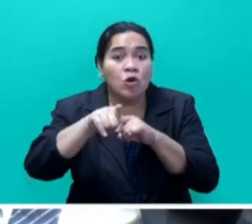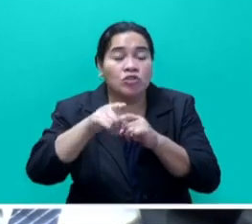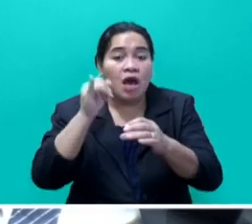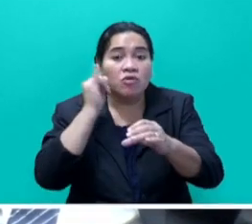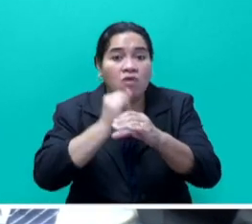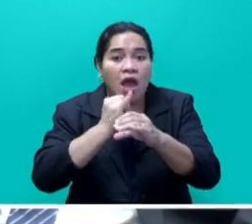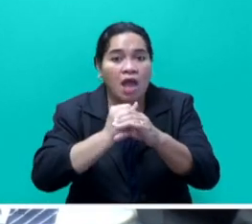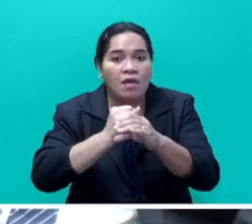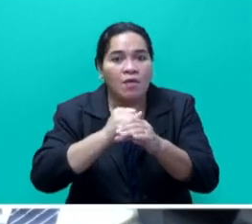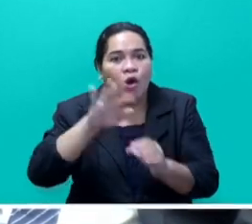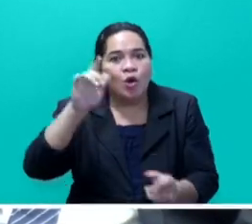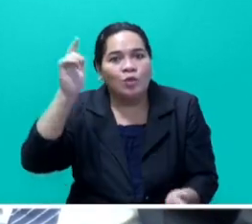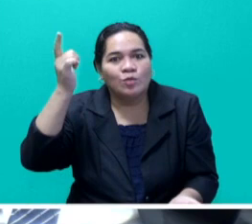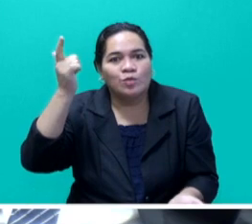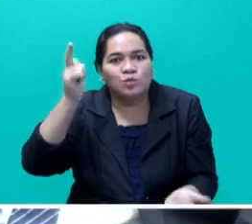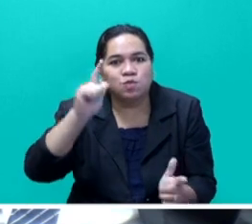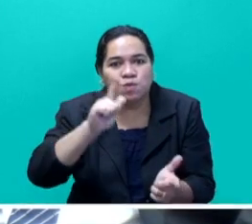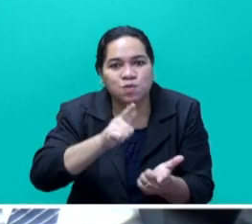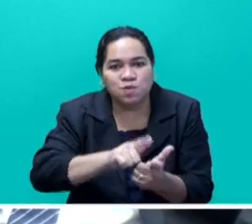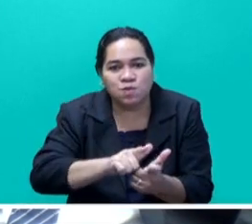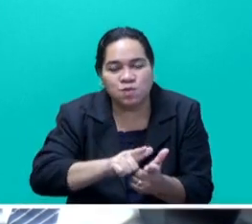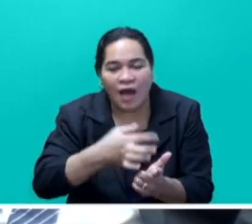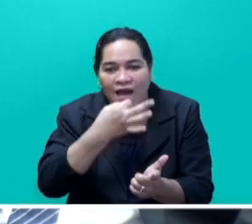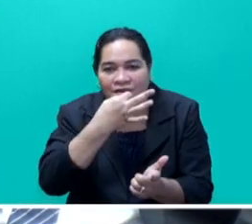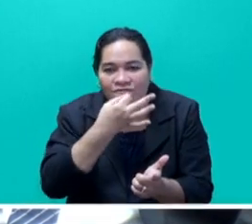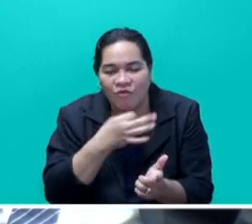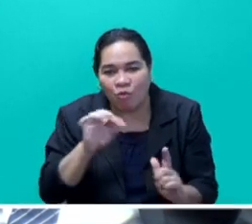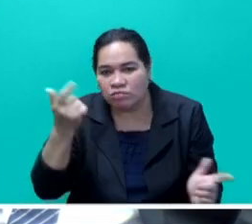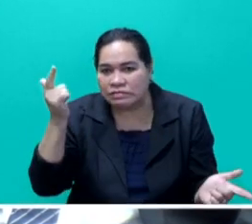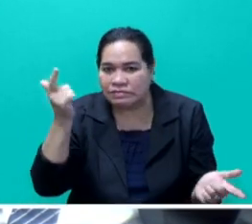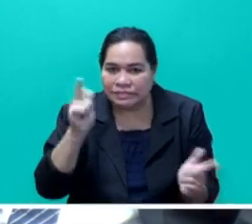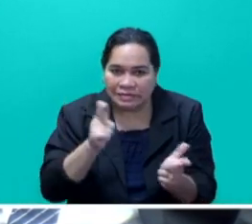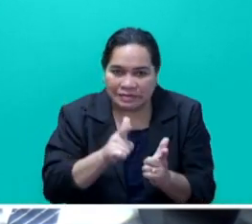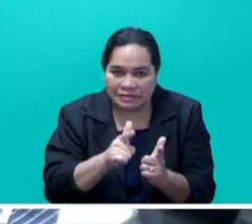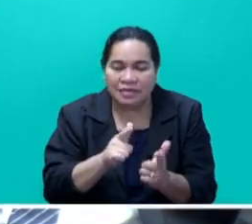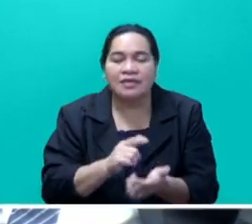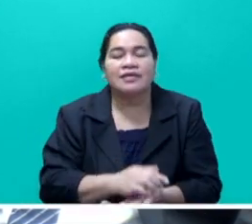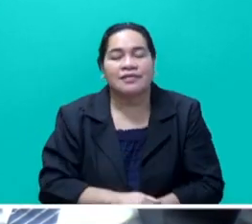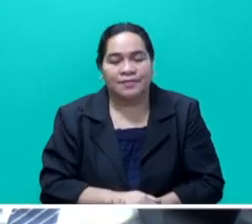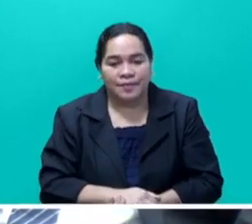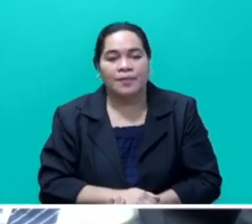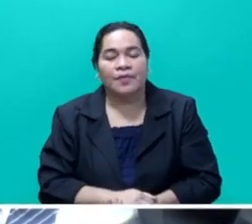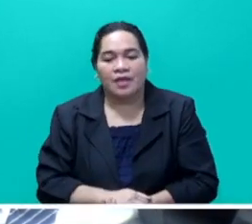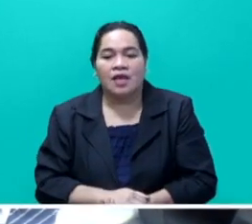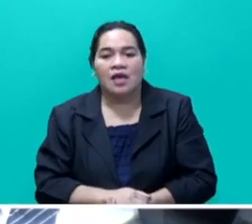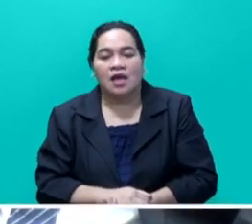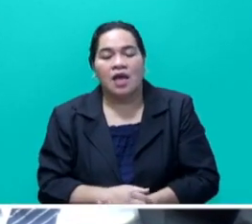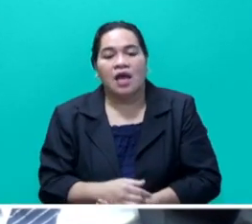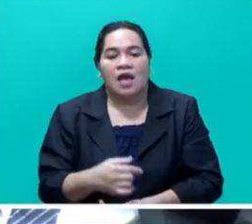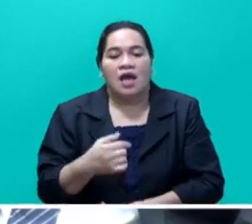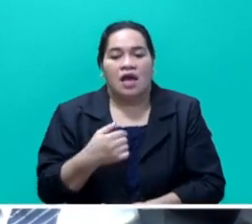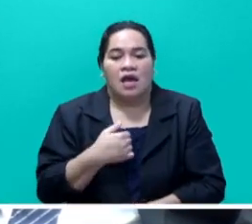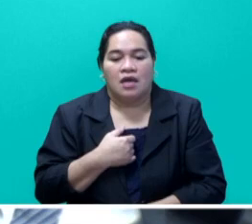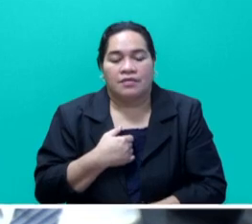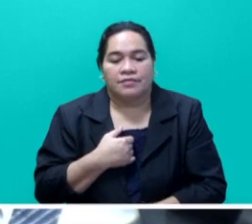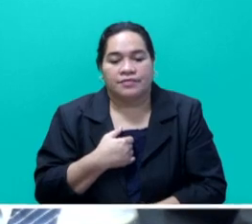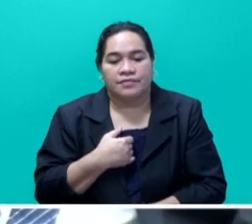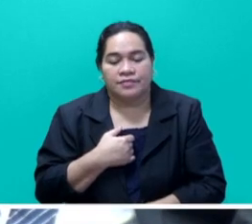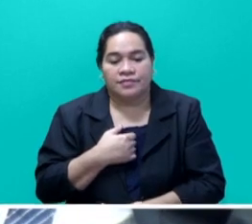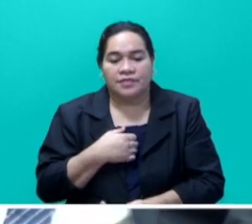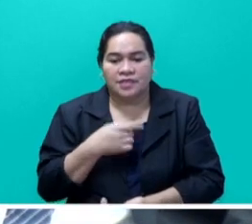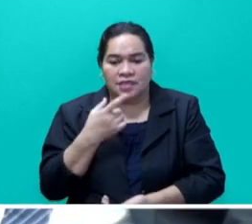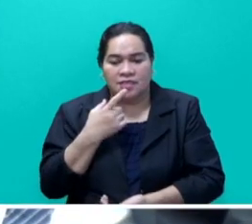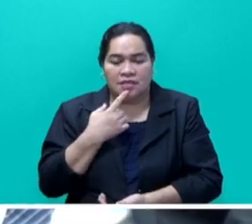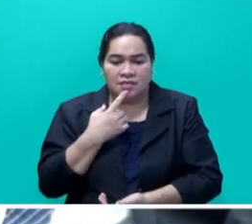decreased. If I may mention, Mr. Speaker, sir, the